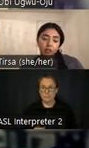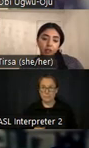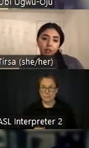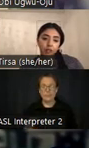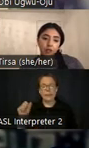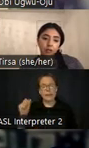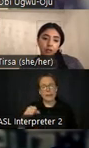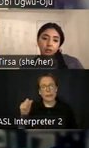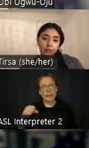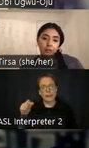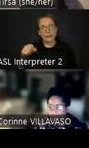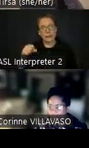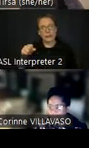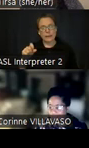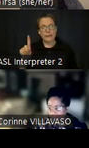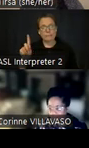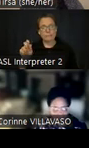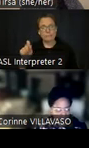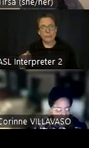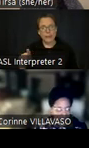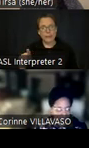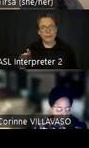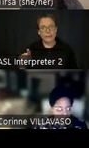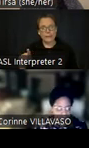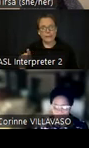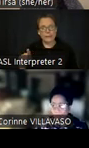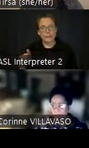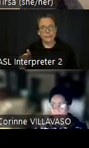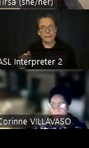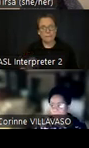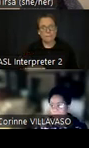Yes, I was going to ask a question about